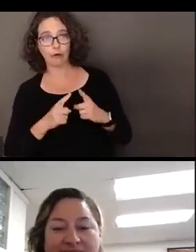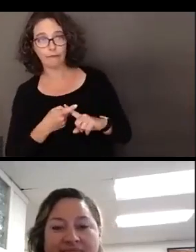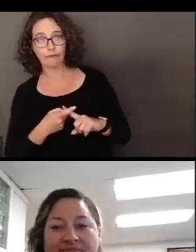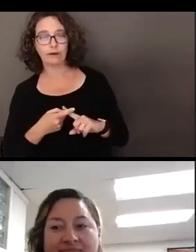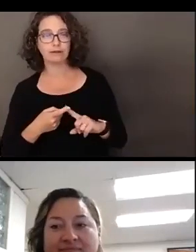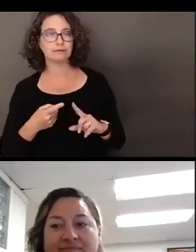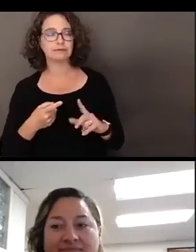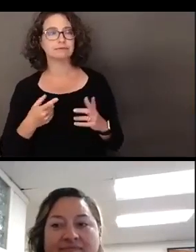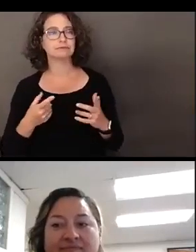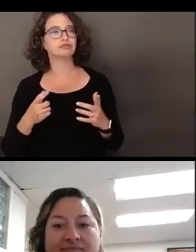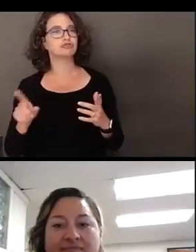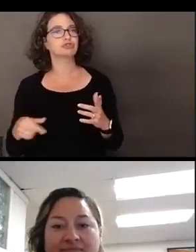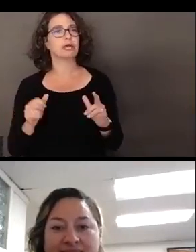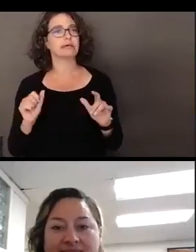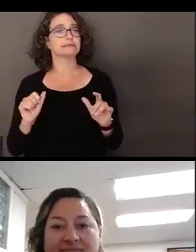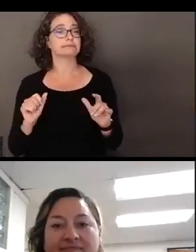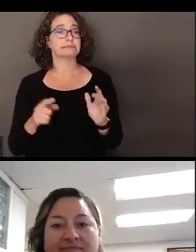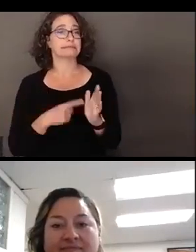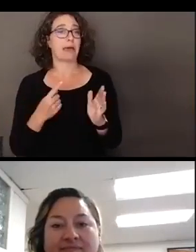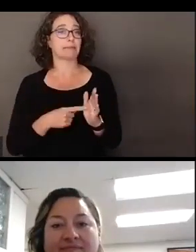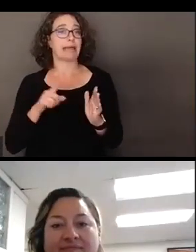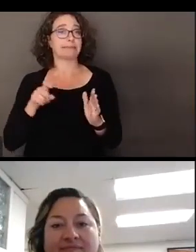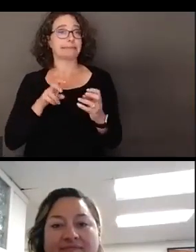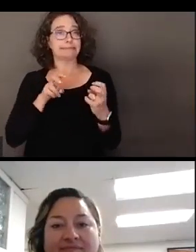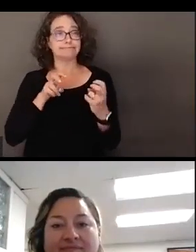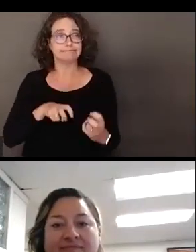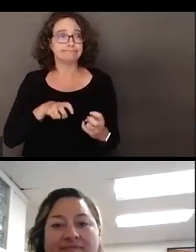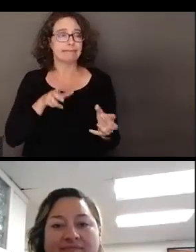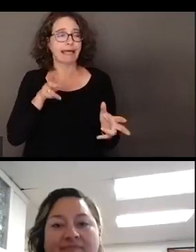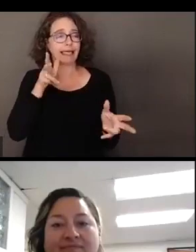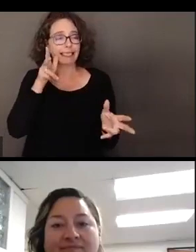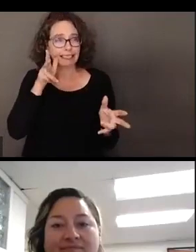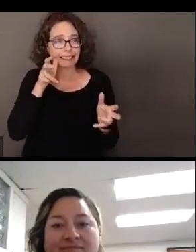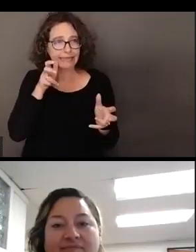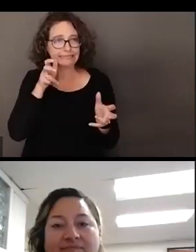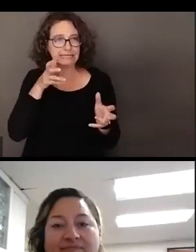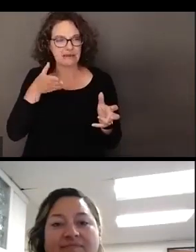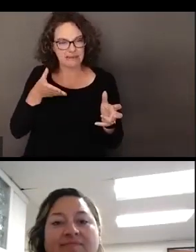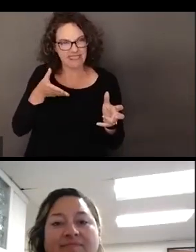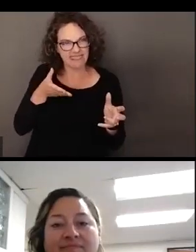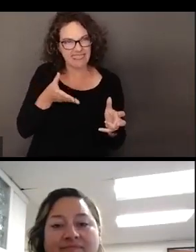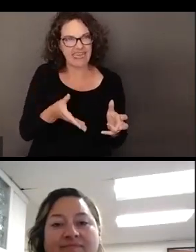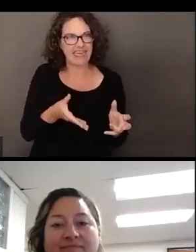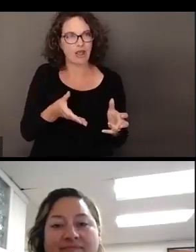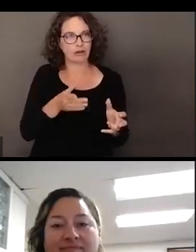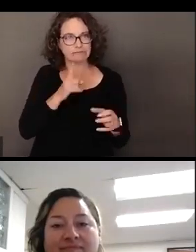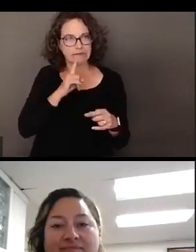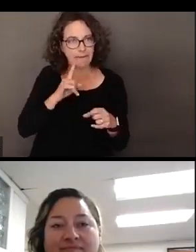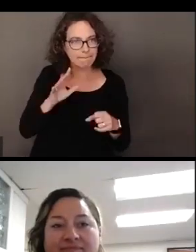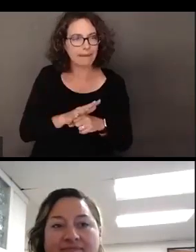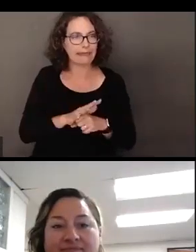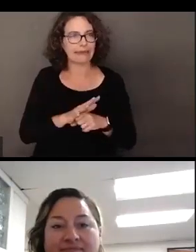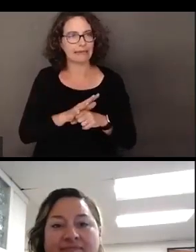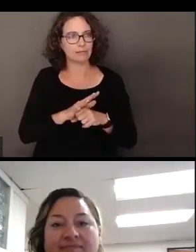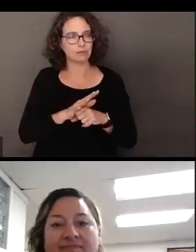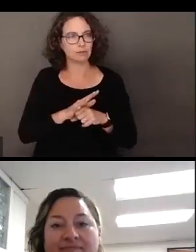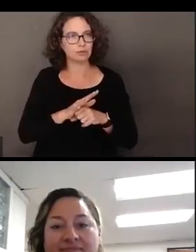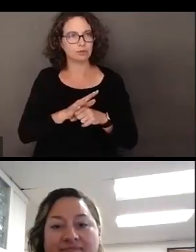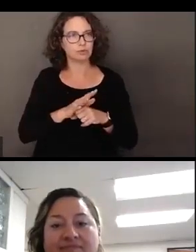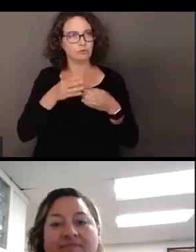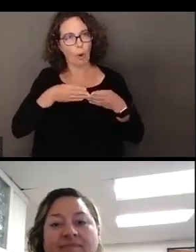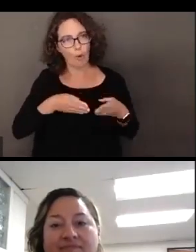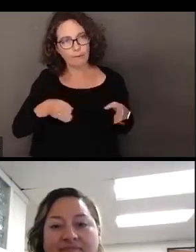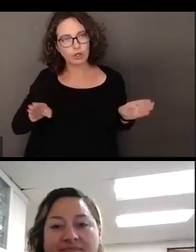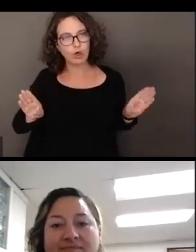ability to sometimes just listen and be absolutely present and committed to clear your mind, open your